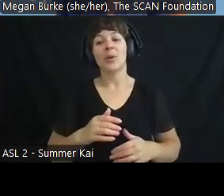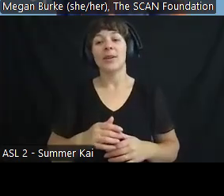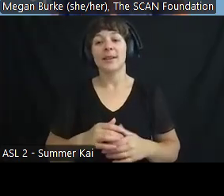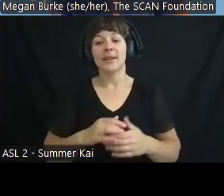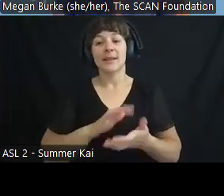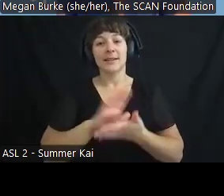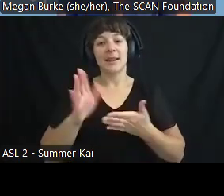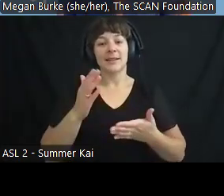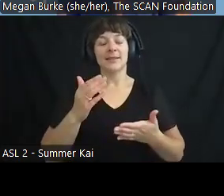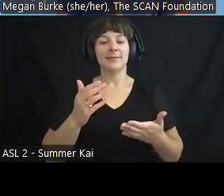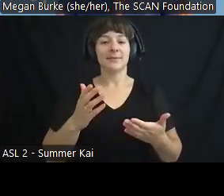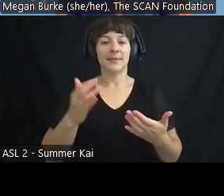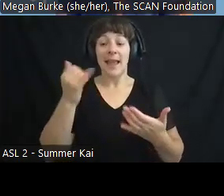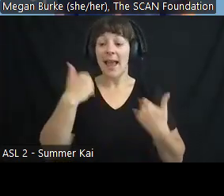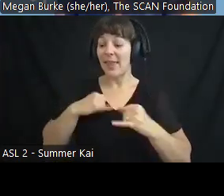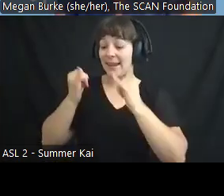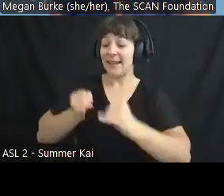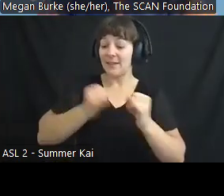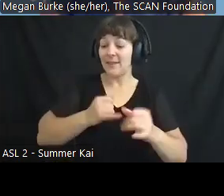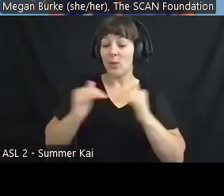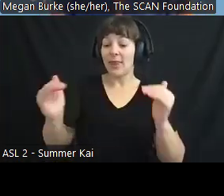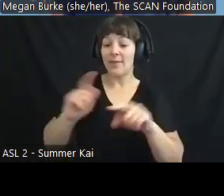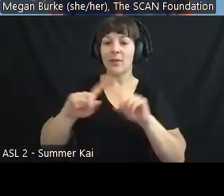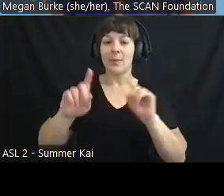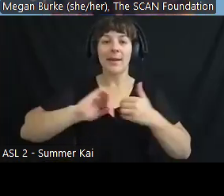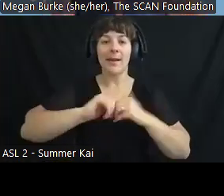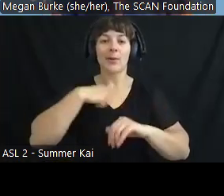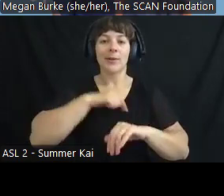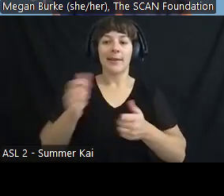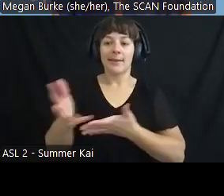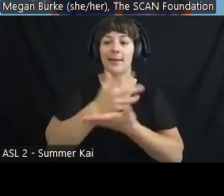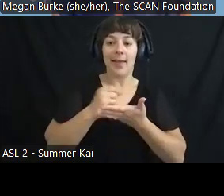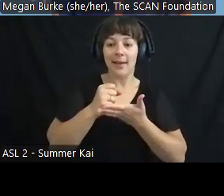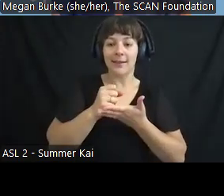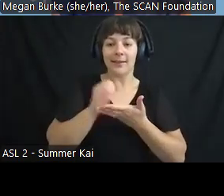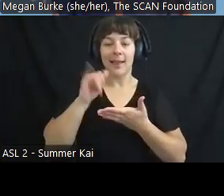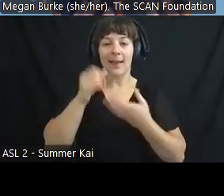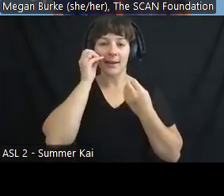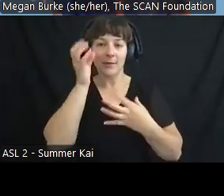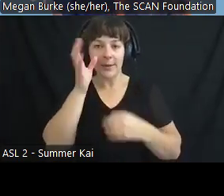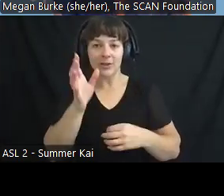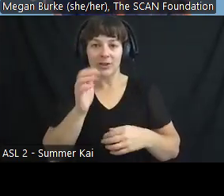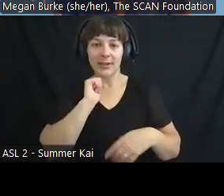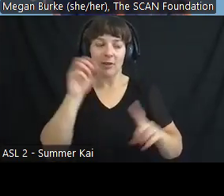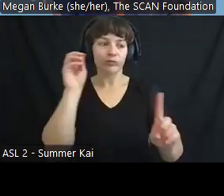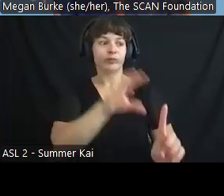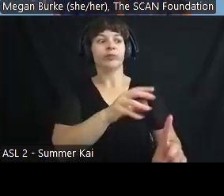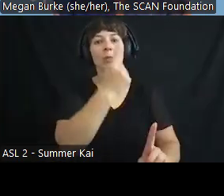that individual level, but then how do we kind of collect those and as a group, so no one person is put on the spot,